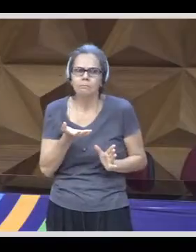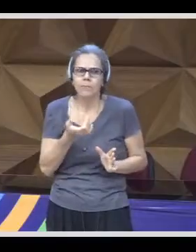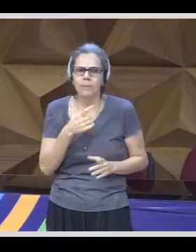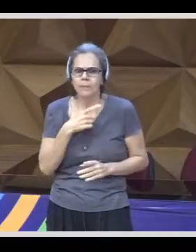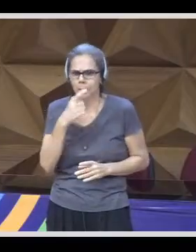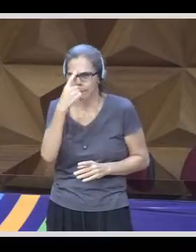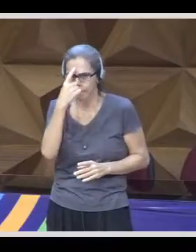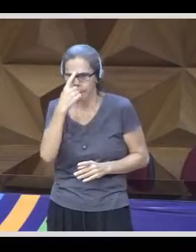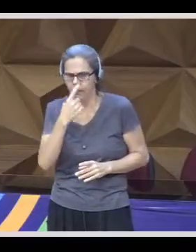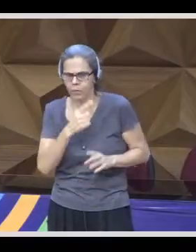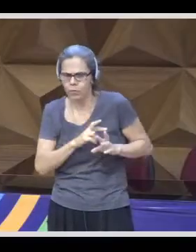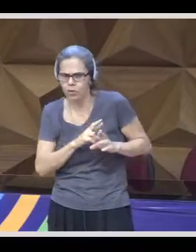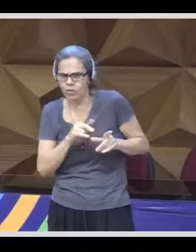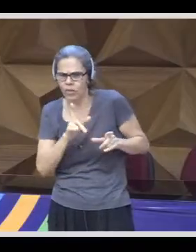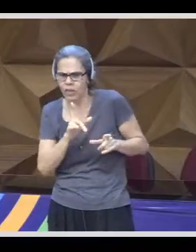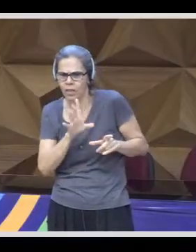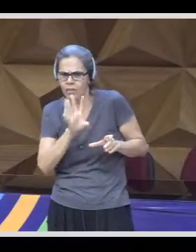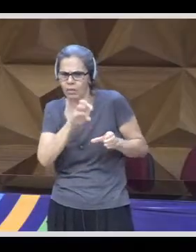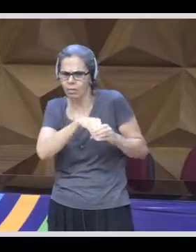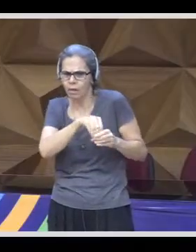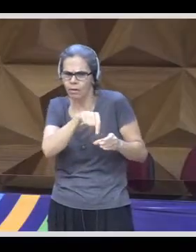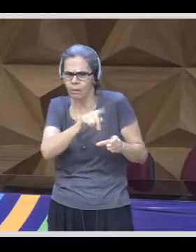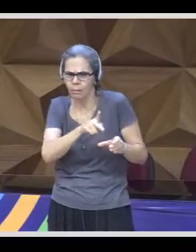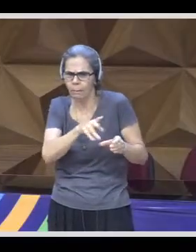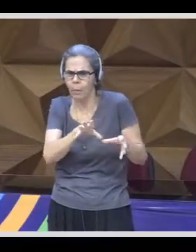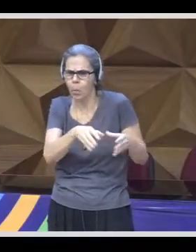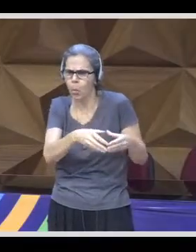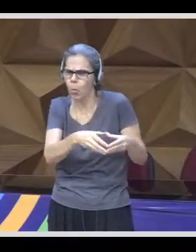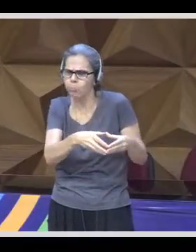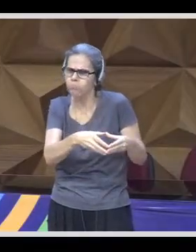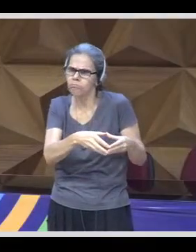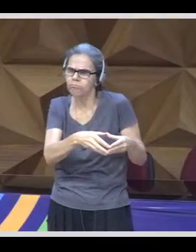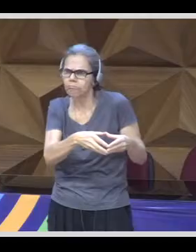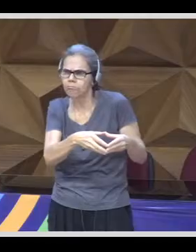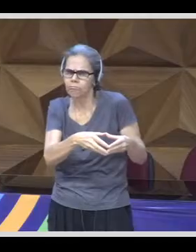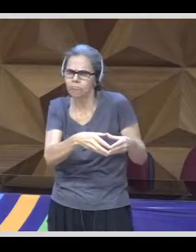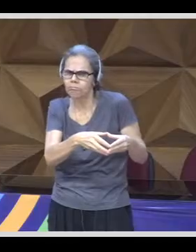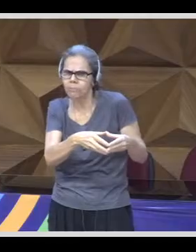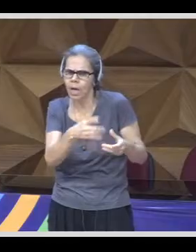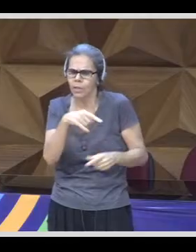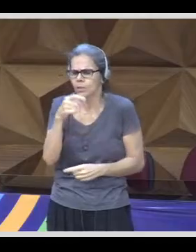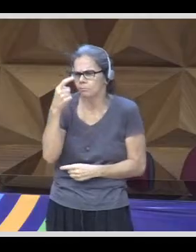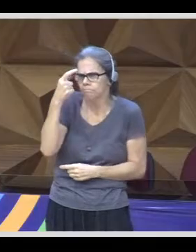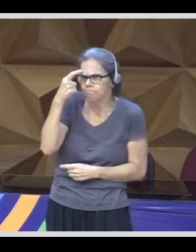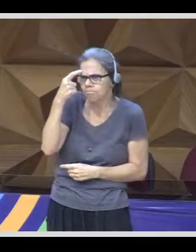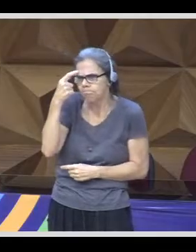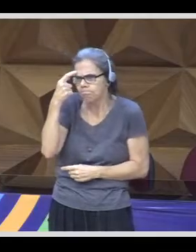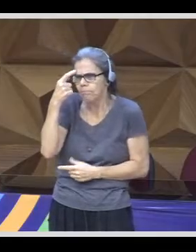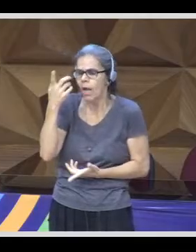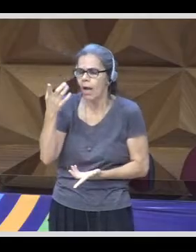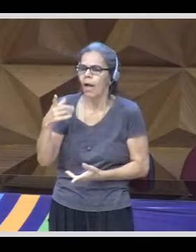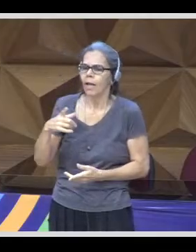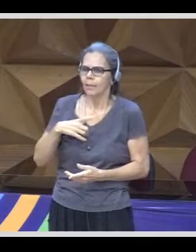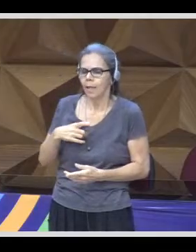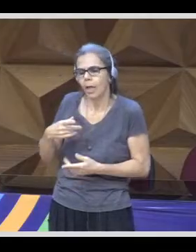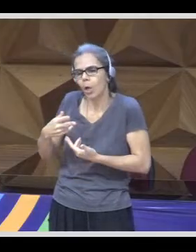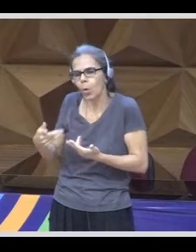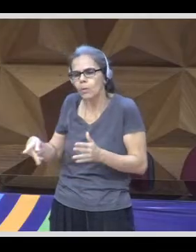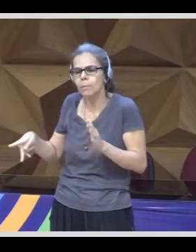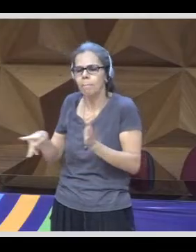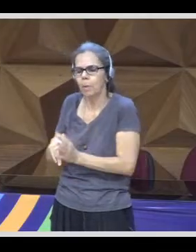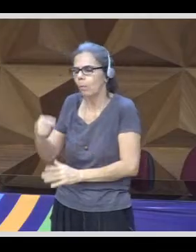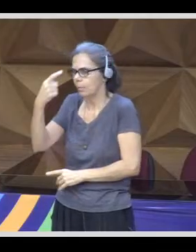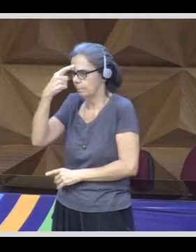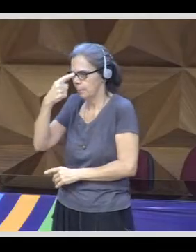there is a social aspect, but there is also an individual, very strong individual aspect here. And